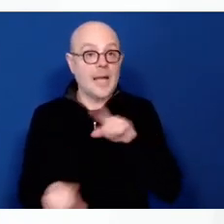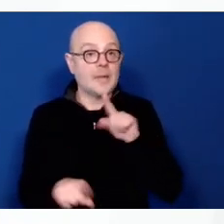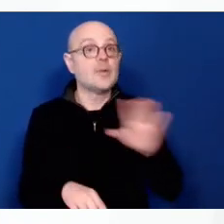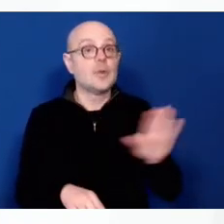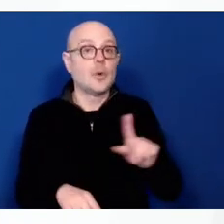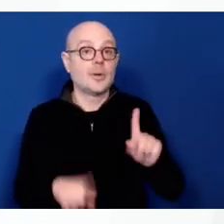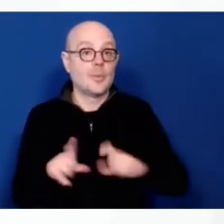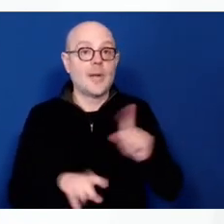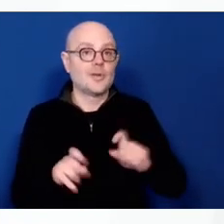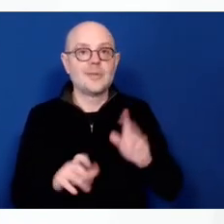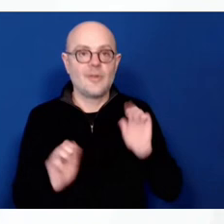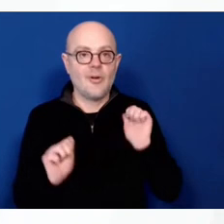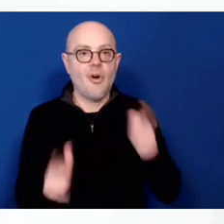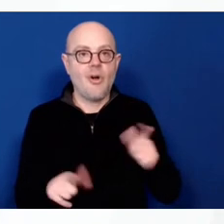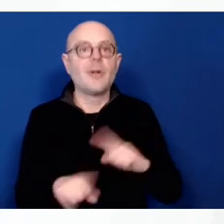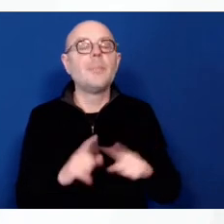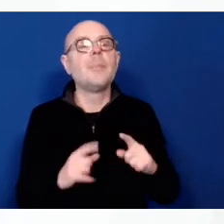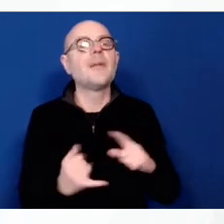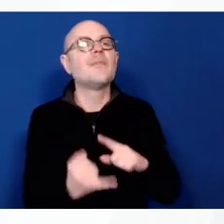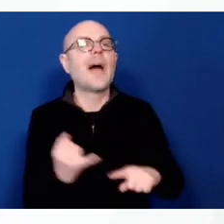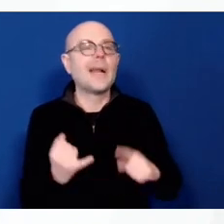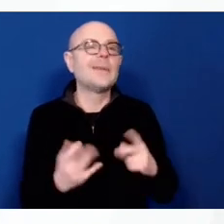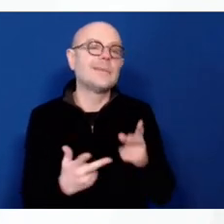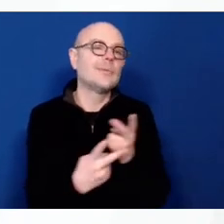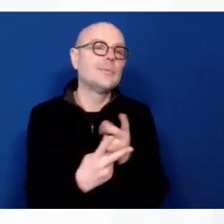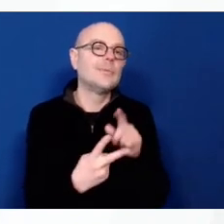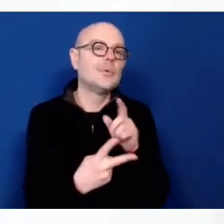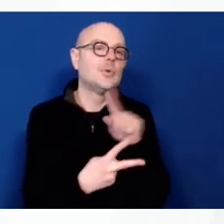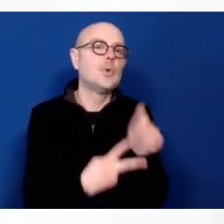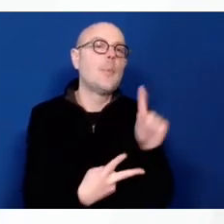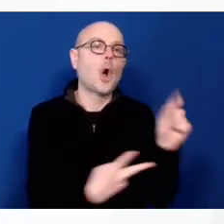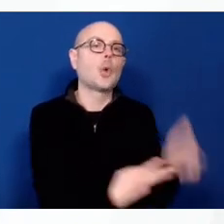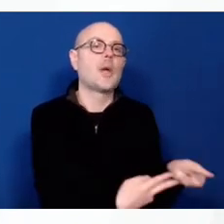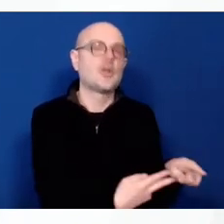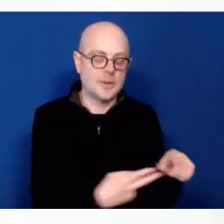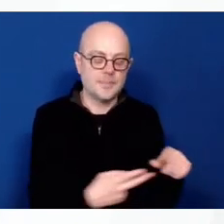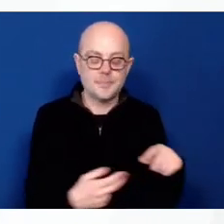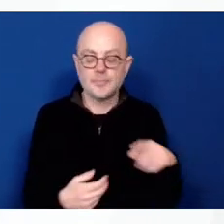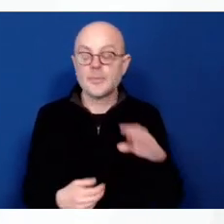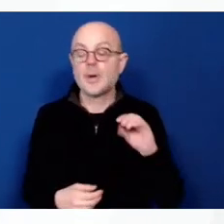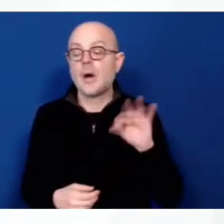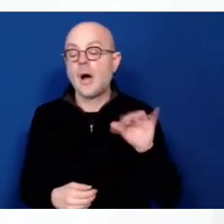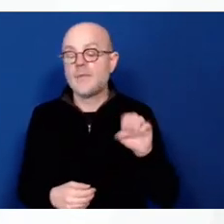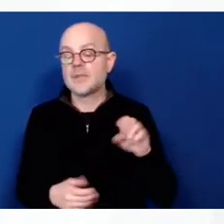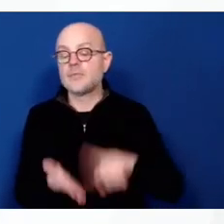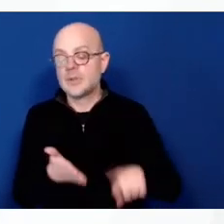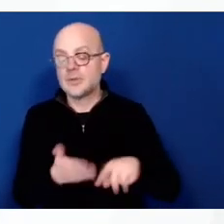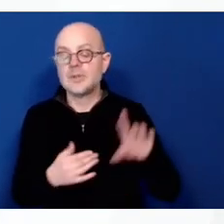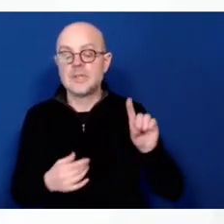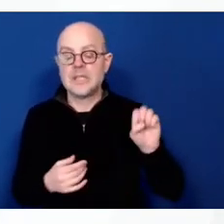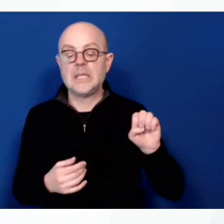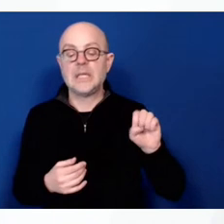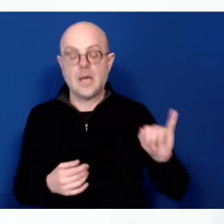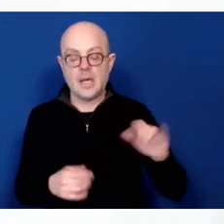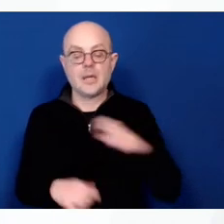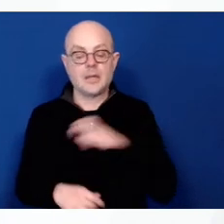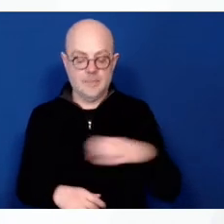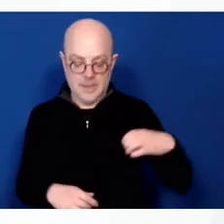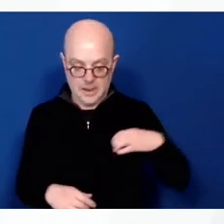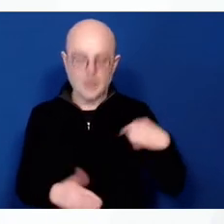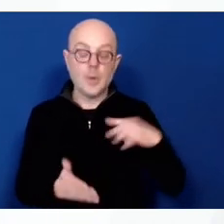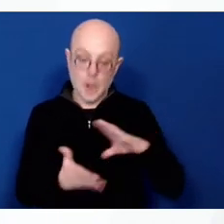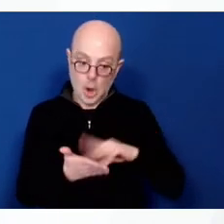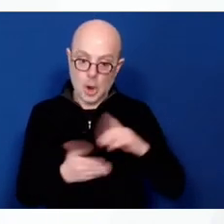This final question is two-part. As the Office of Research DEI Committee, we're continuing to learn about the multitude of groups